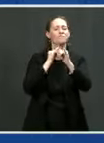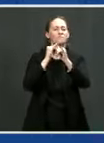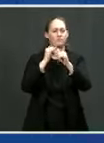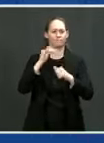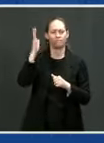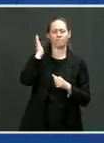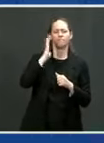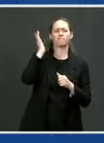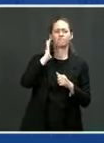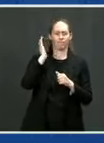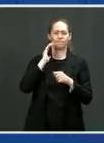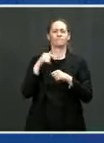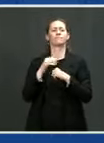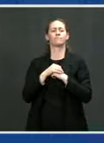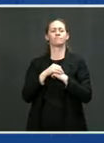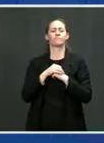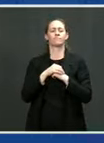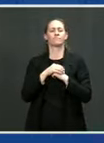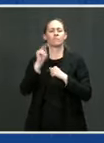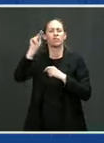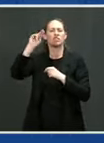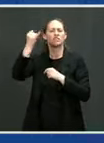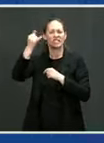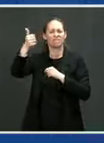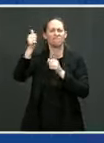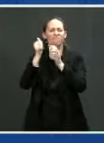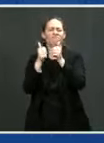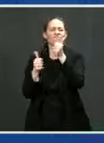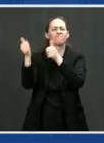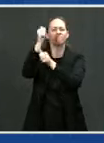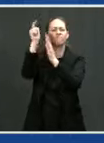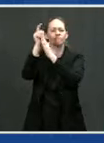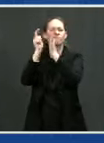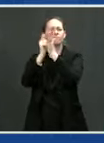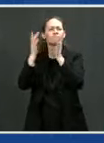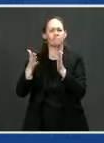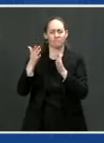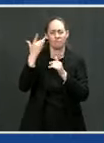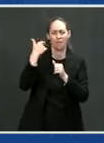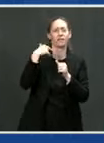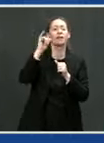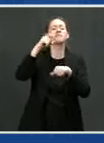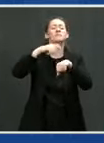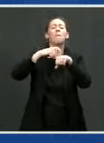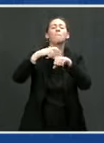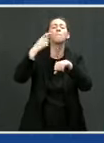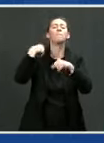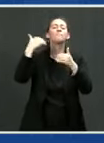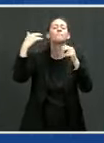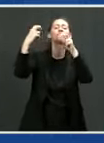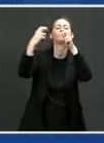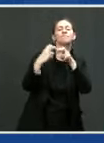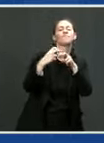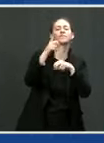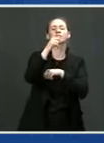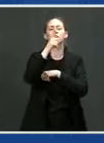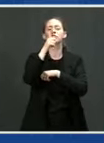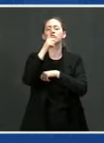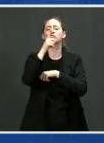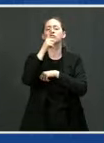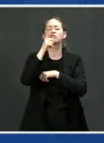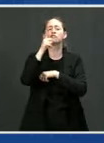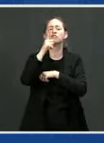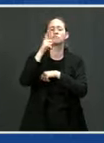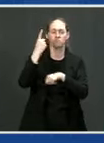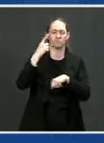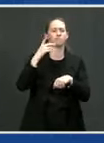governor. And I'd come home for lunch because I lived just across the green from my office. And one day, a woman who helped out